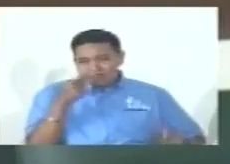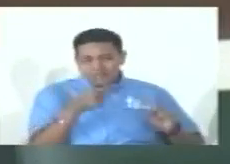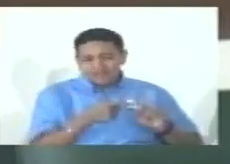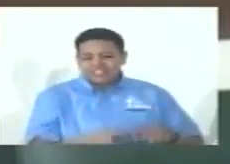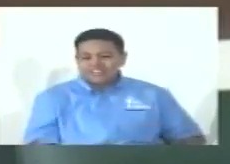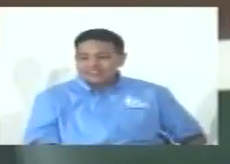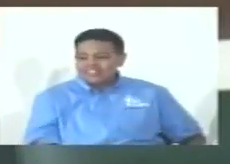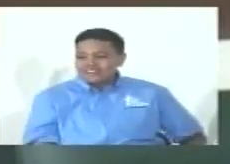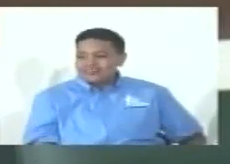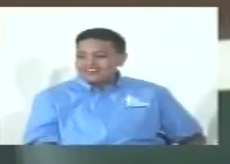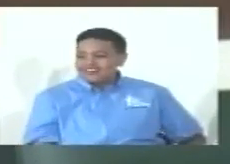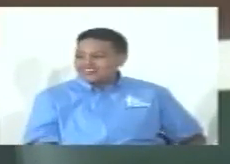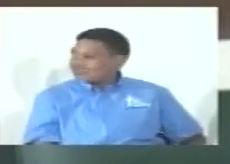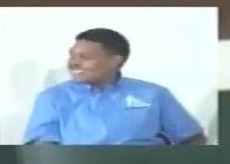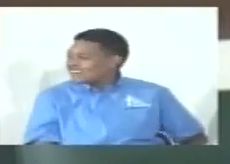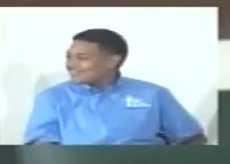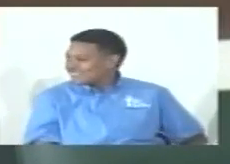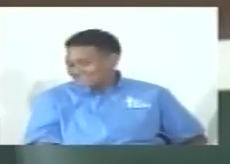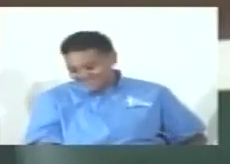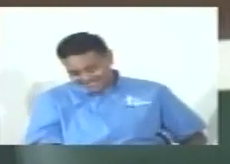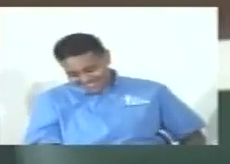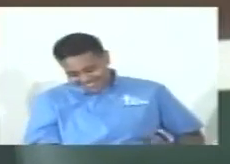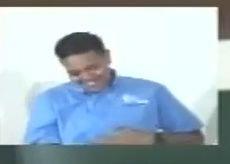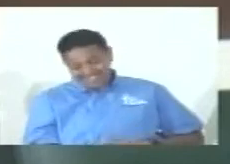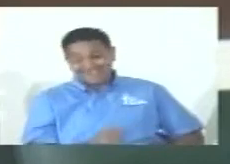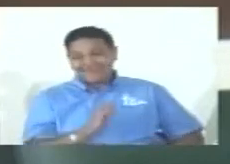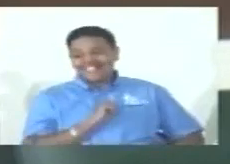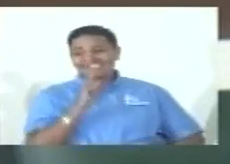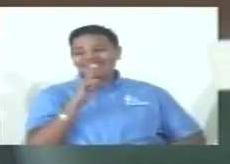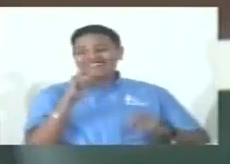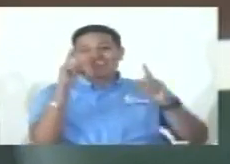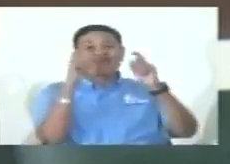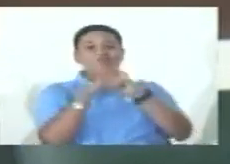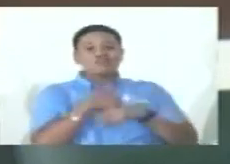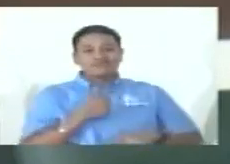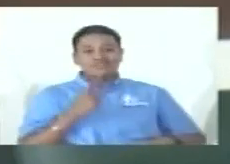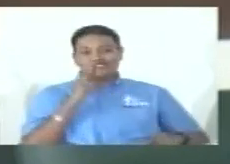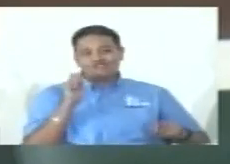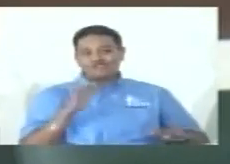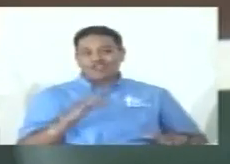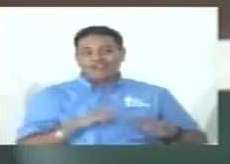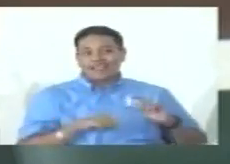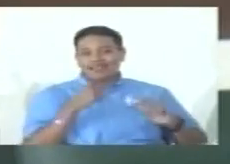I was very perplexed, but I couldn't say anything.